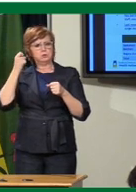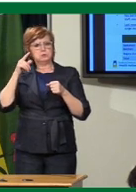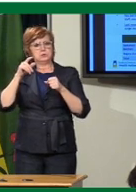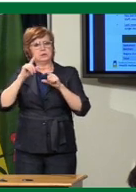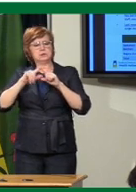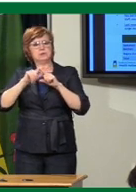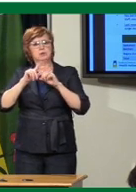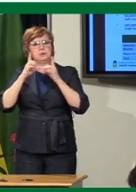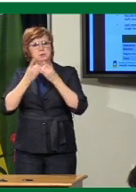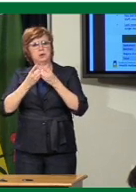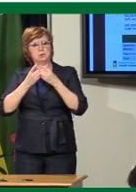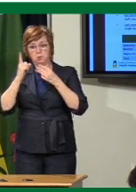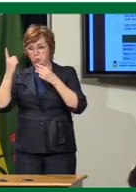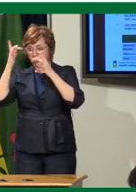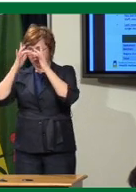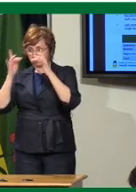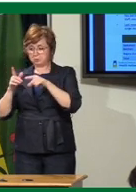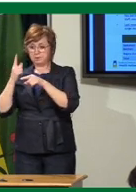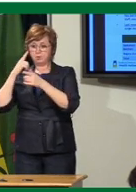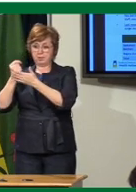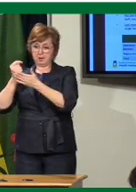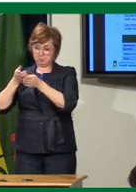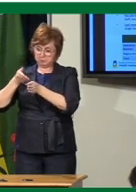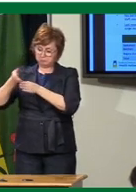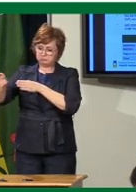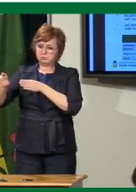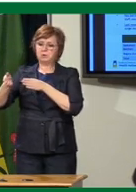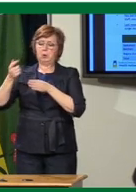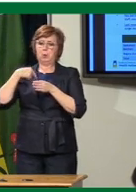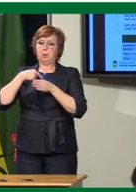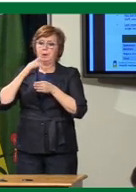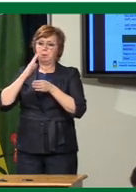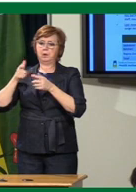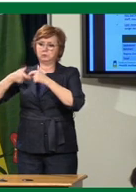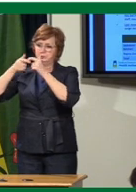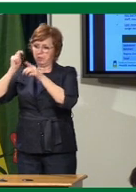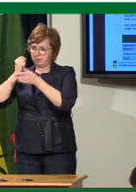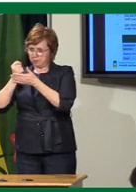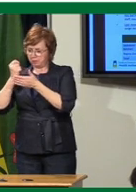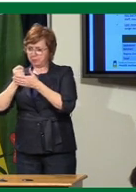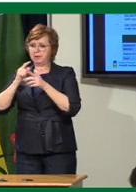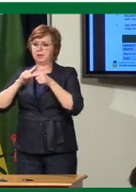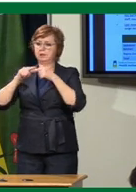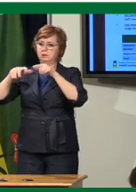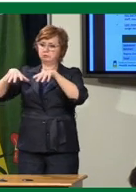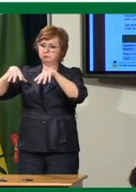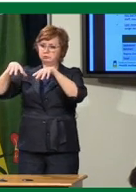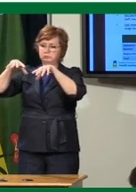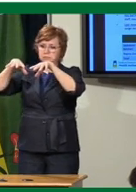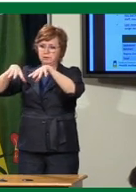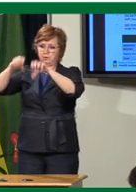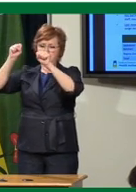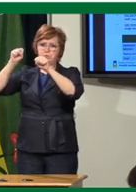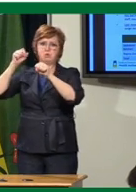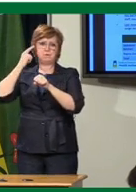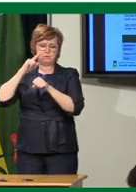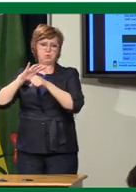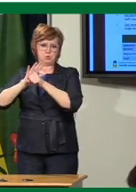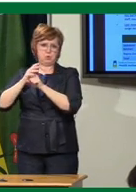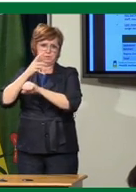and we're at the point where the only available option is moving into a field hospital environment.